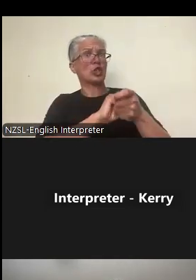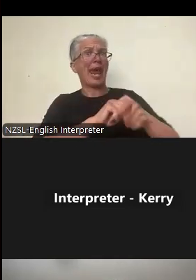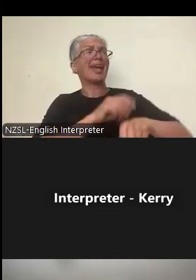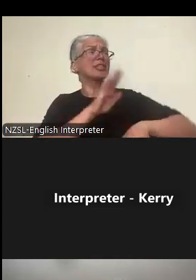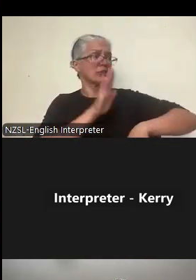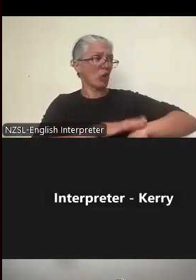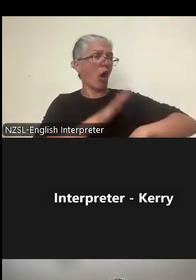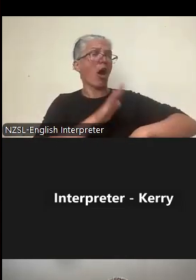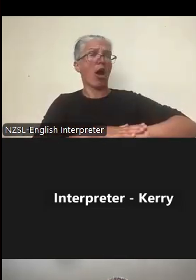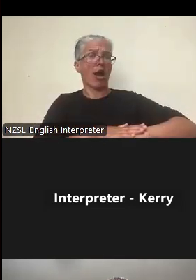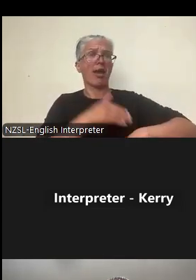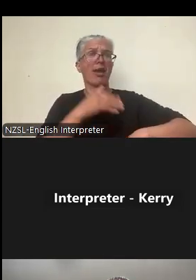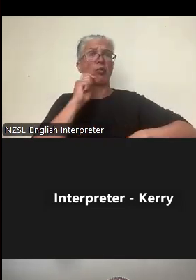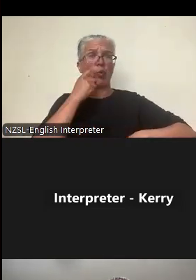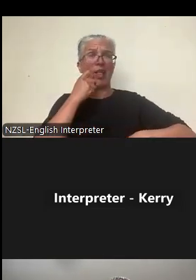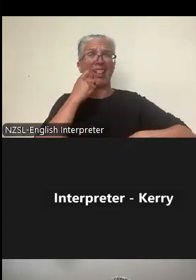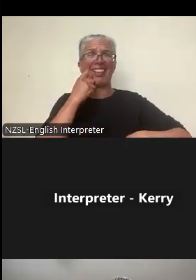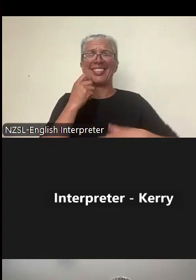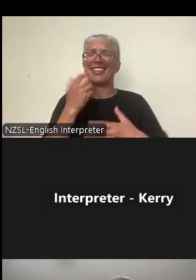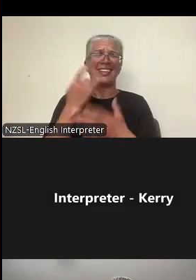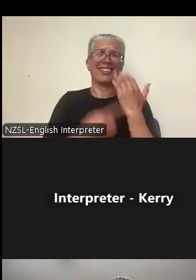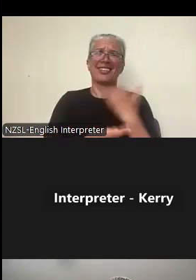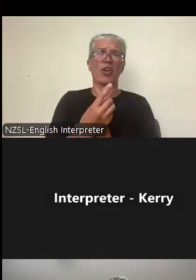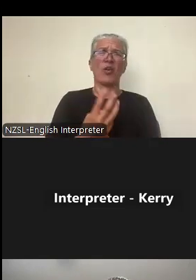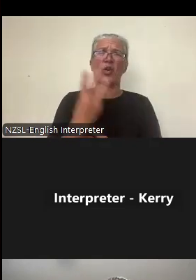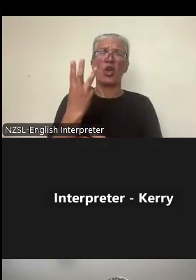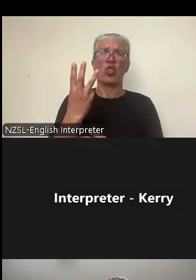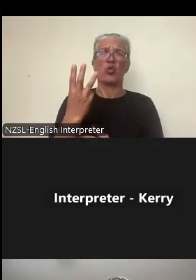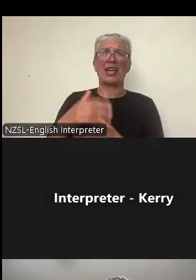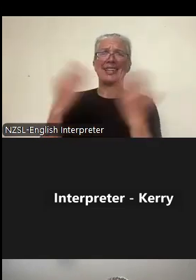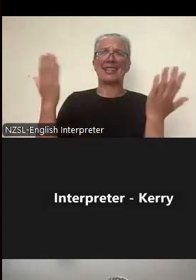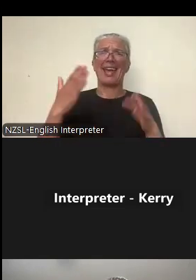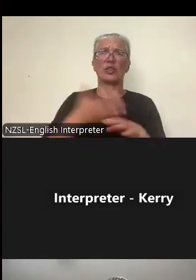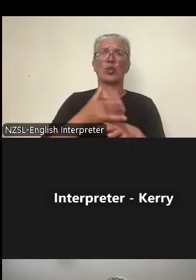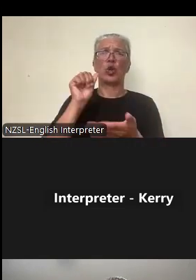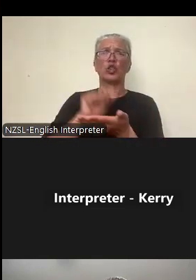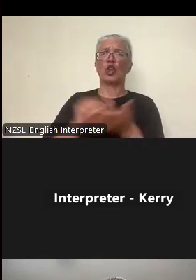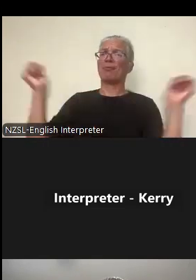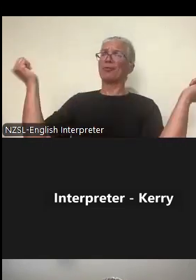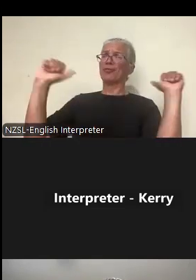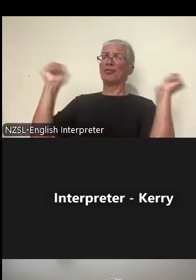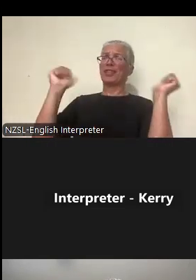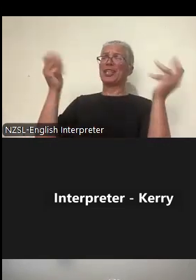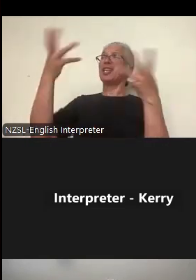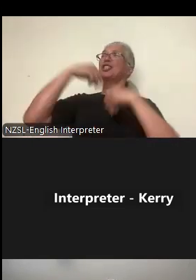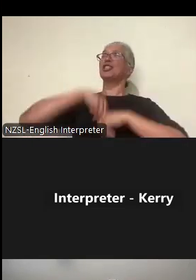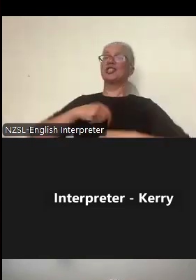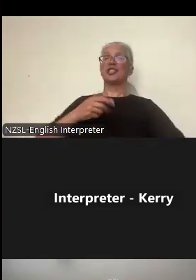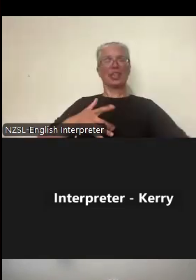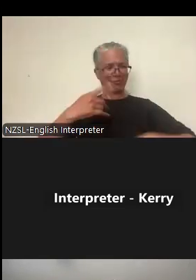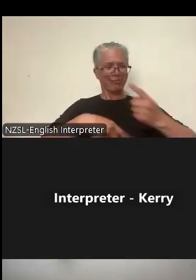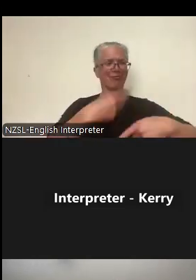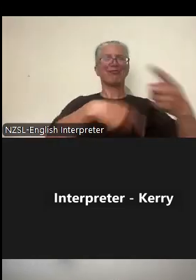far more than that 3-day workshop that is being offered at the moment for structured literacy.